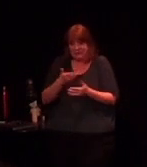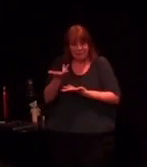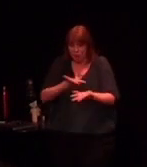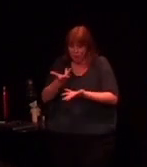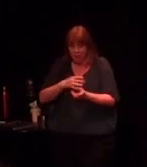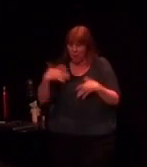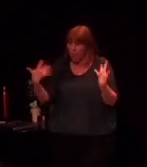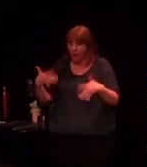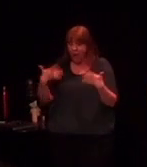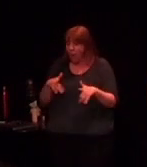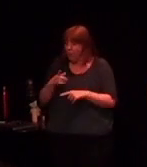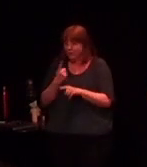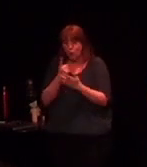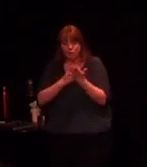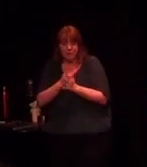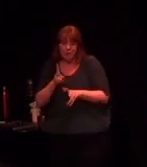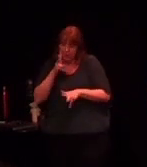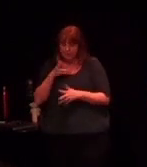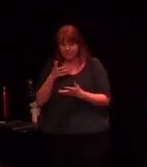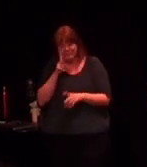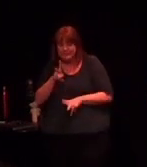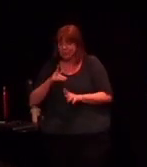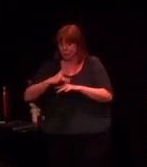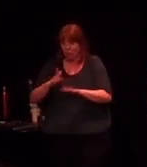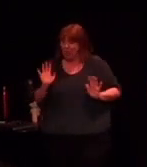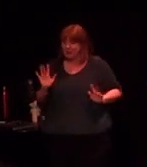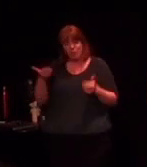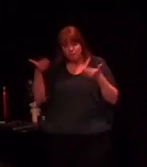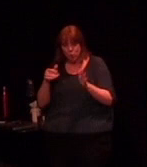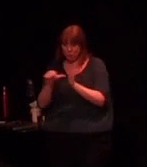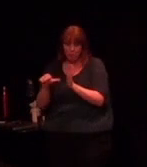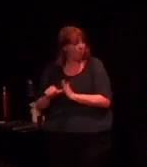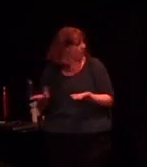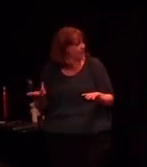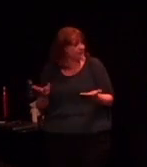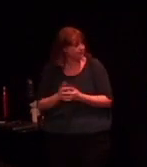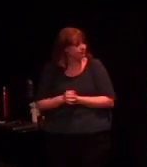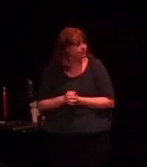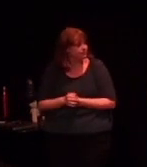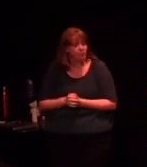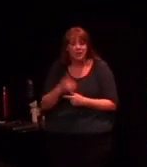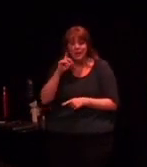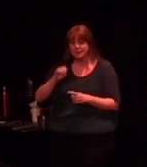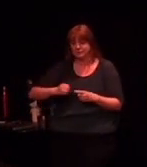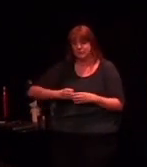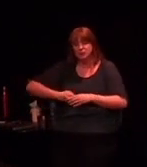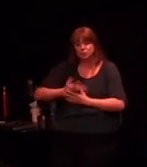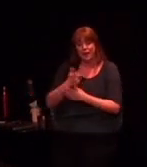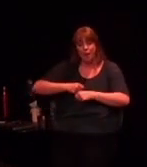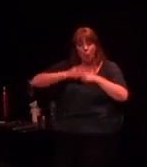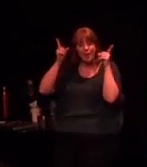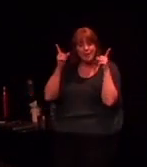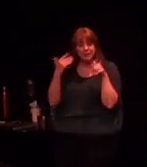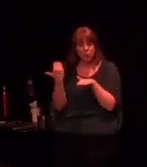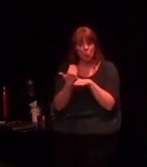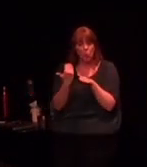amazing. And they talked about the fact that they'd seen the show. things like Spring Awakening, where we work with a